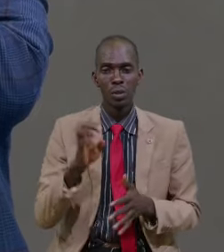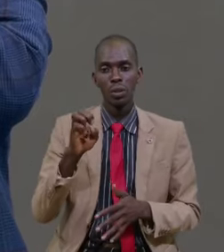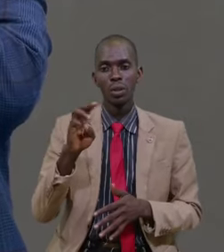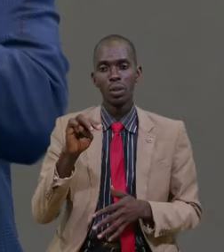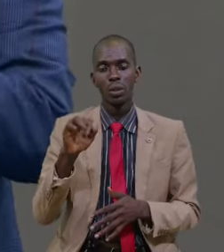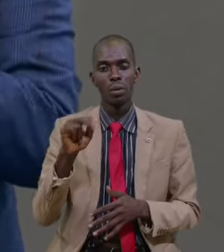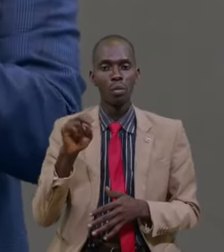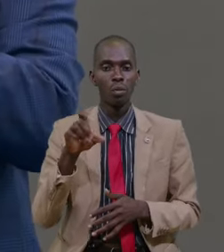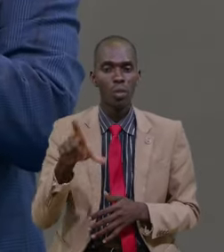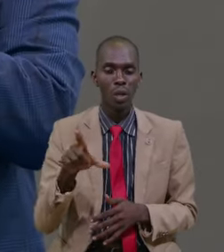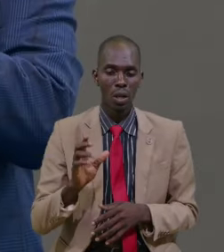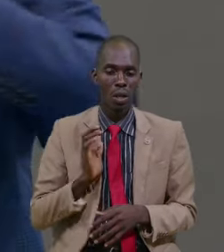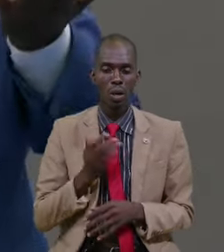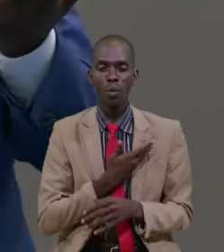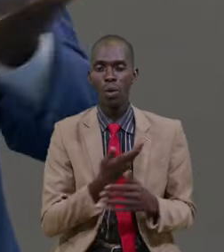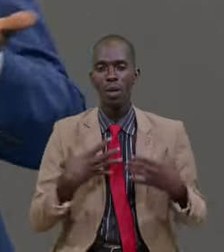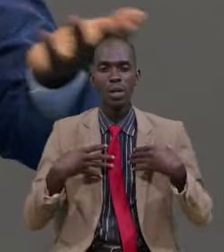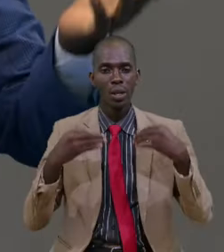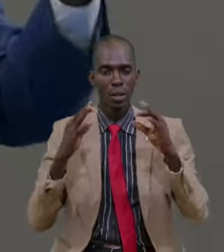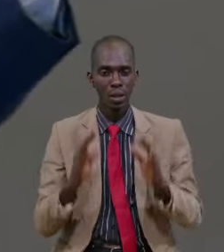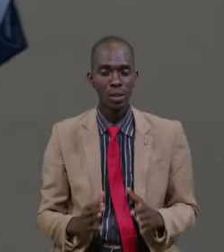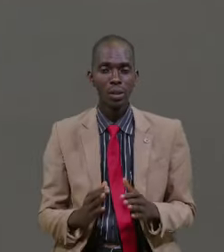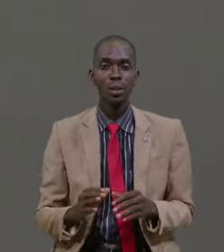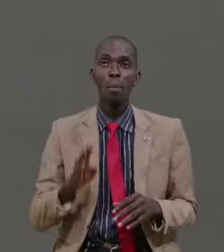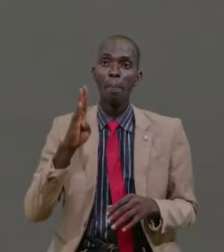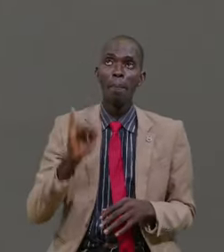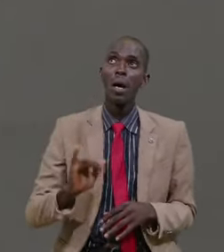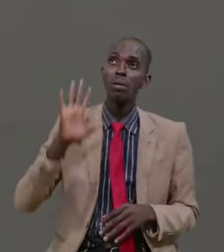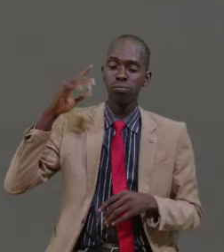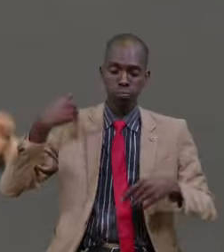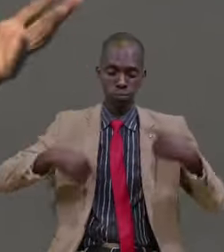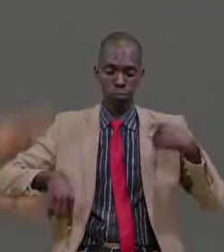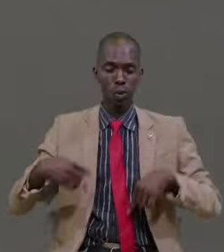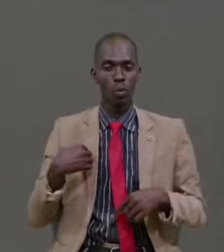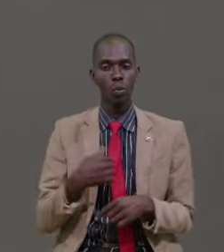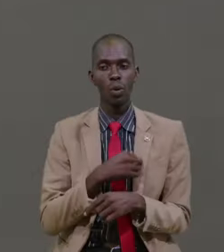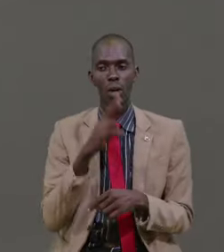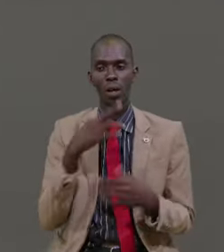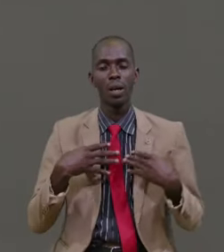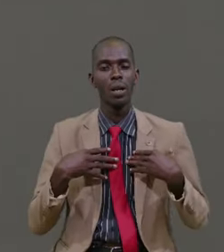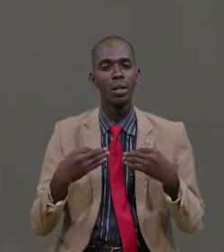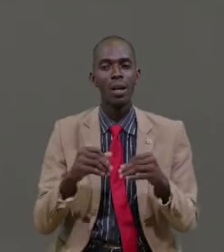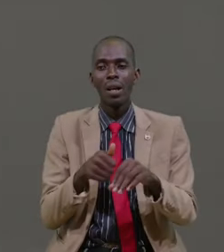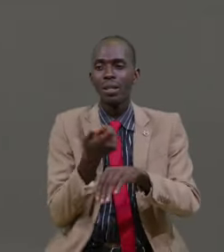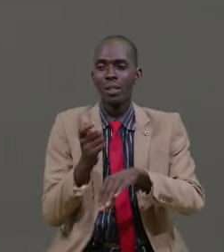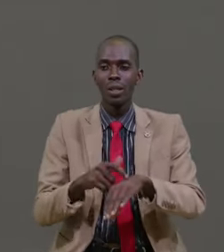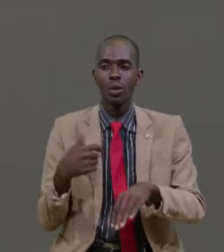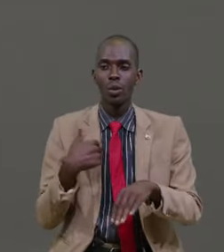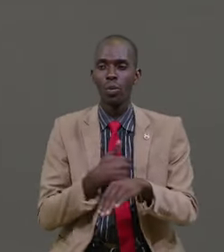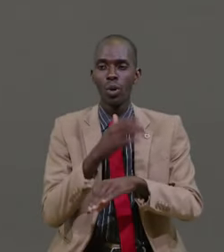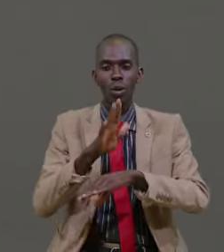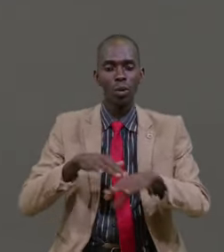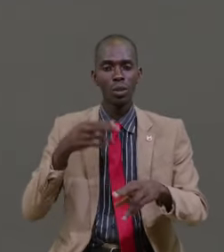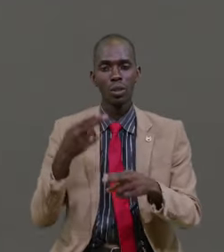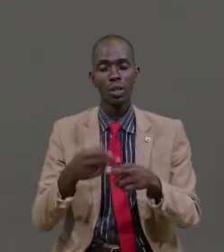our healer, by his stripes we're healed. Anytime we mention the name of Jesus,